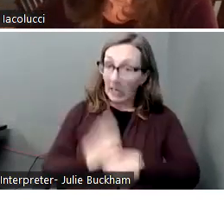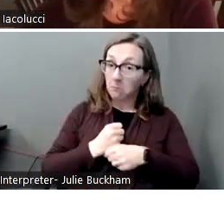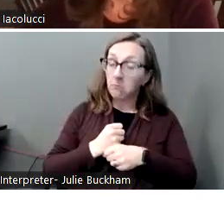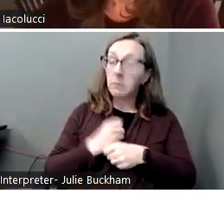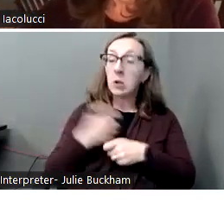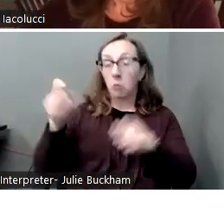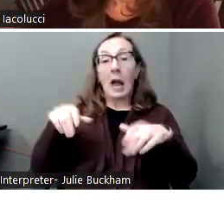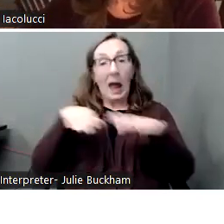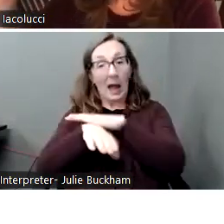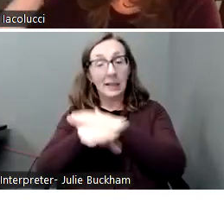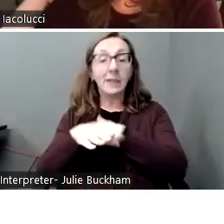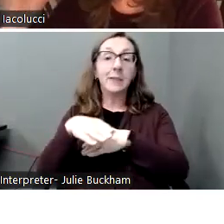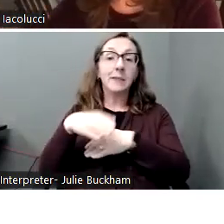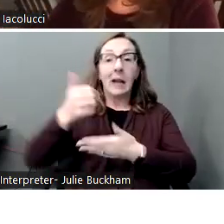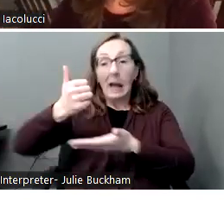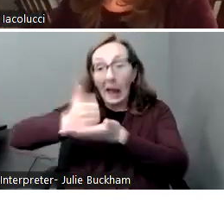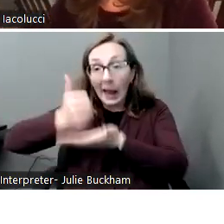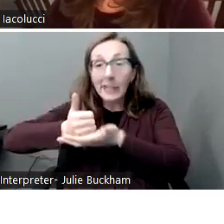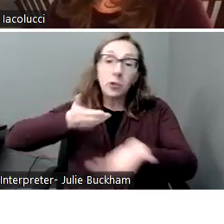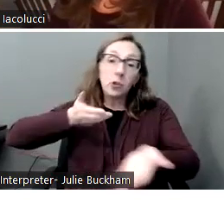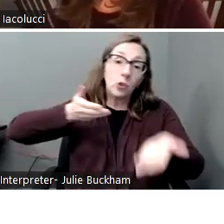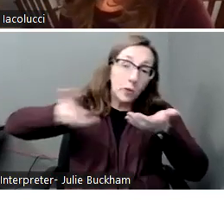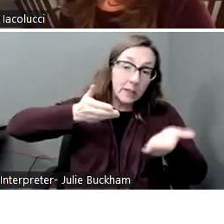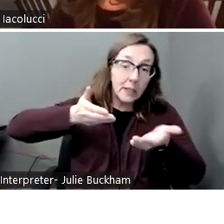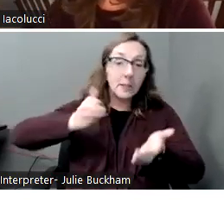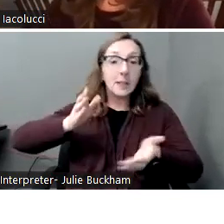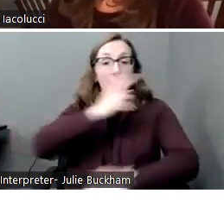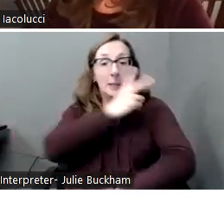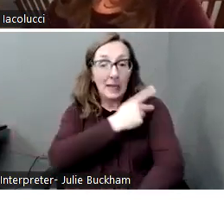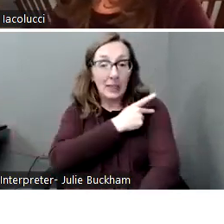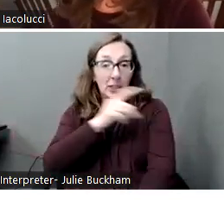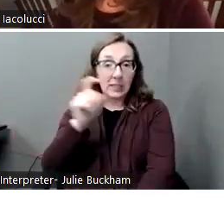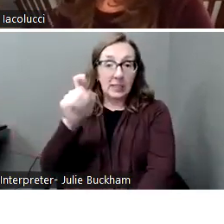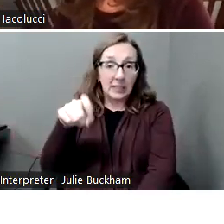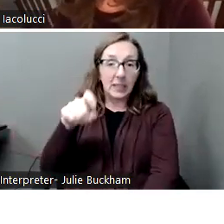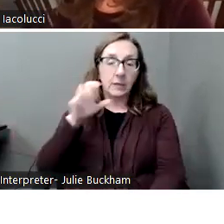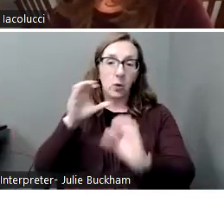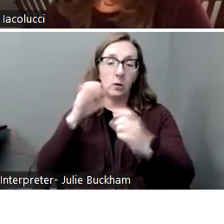aids and services your patients need in order to communicate effectively?